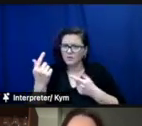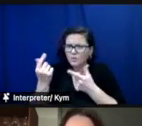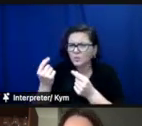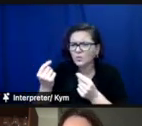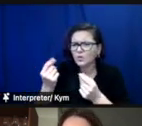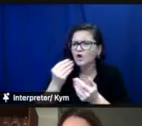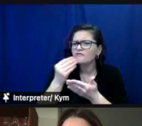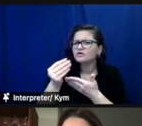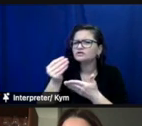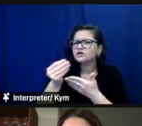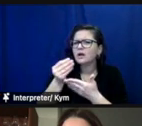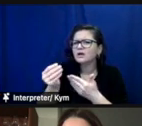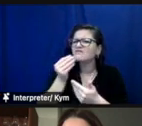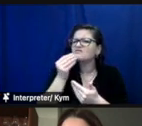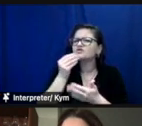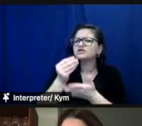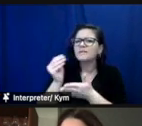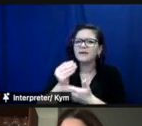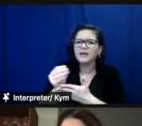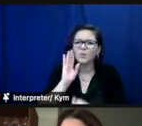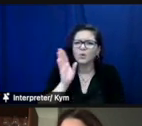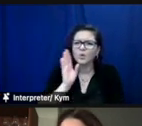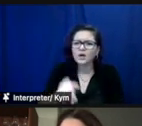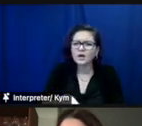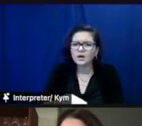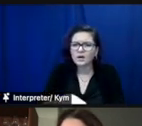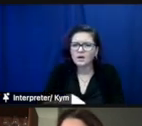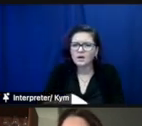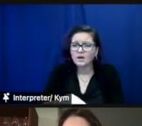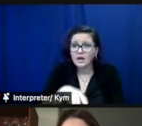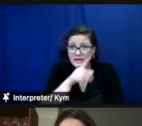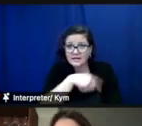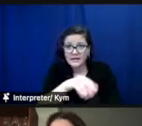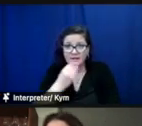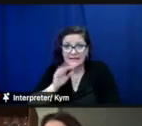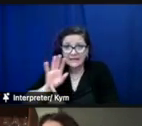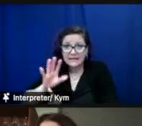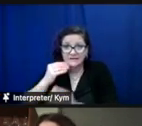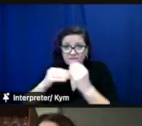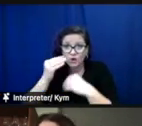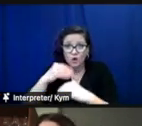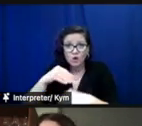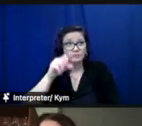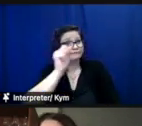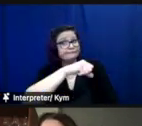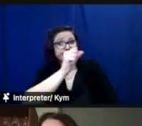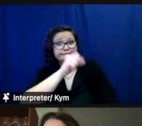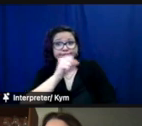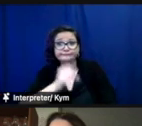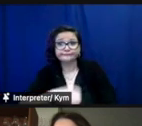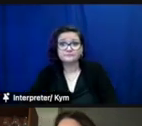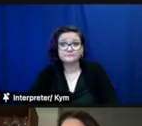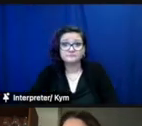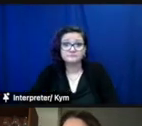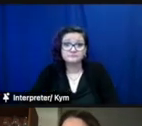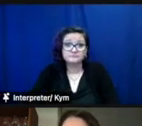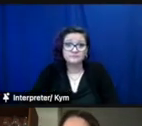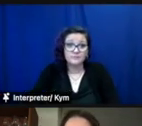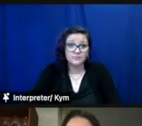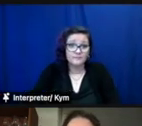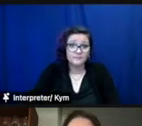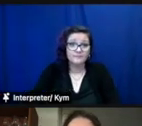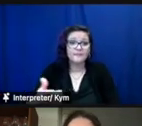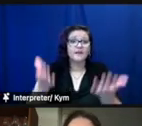Say it again. Yep. Yep. Right on his arm. Okay, then we're going to talk about William Still.